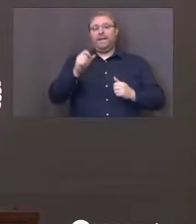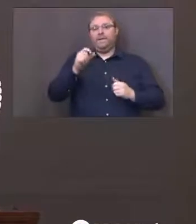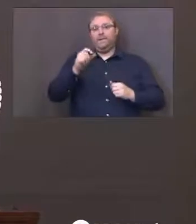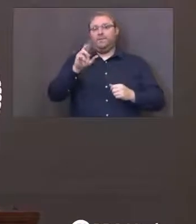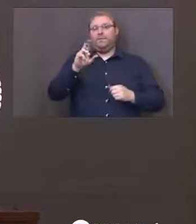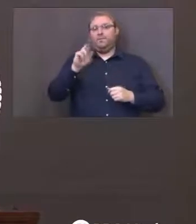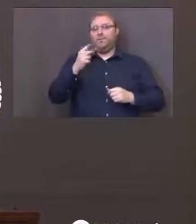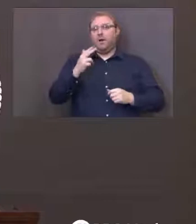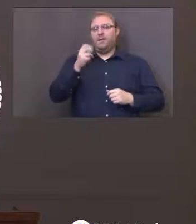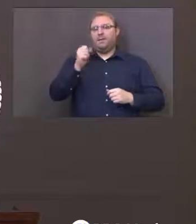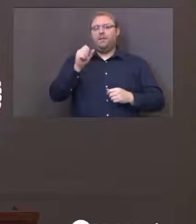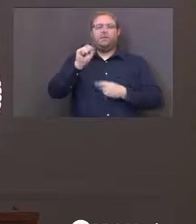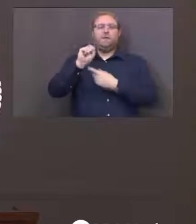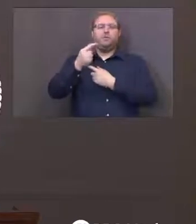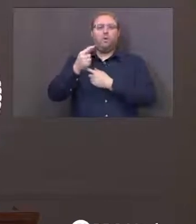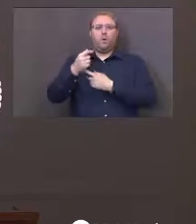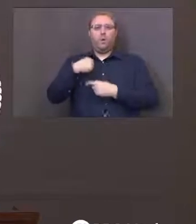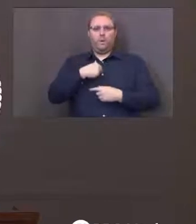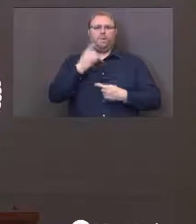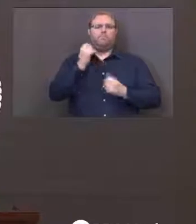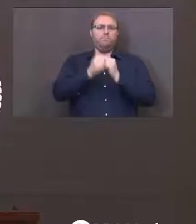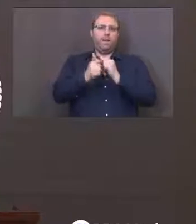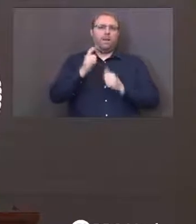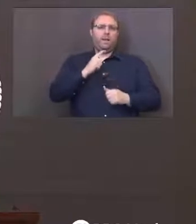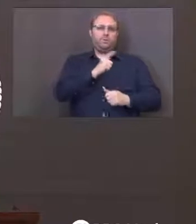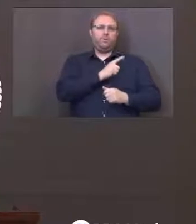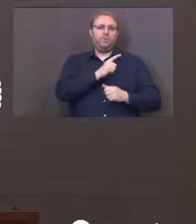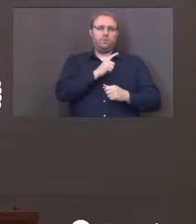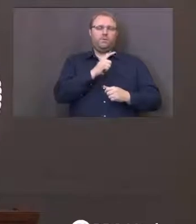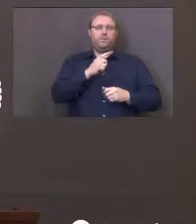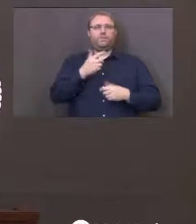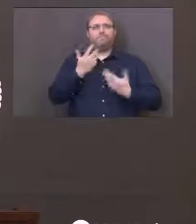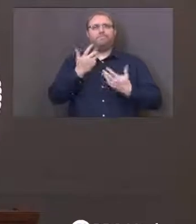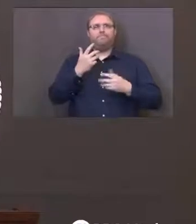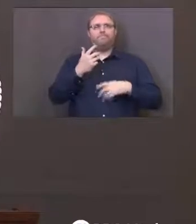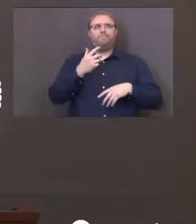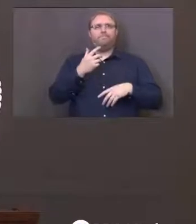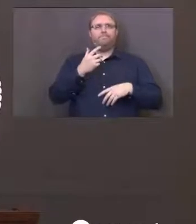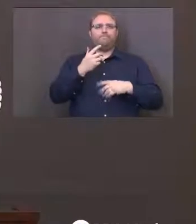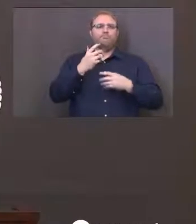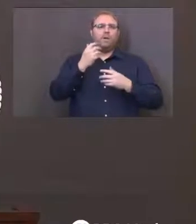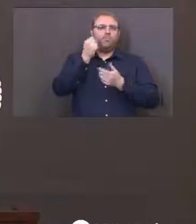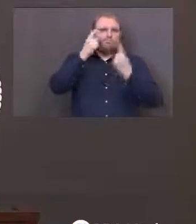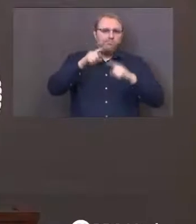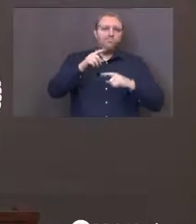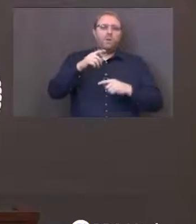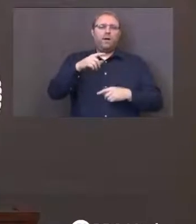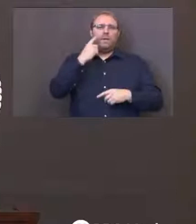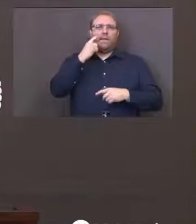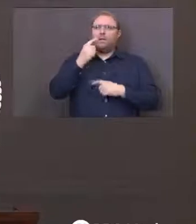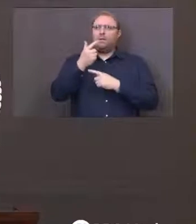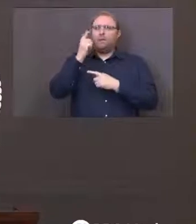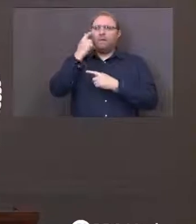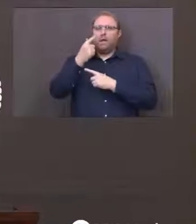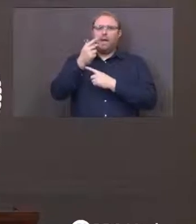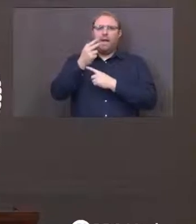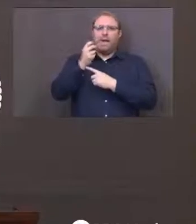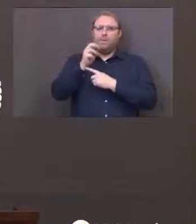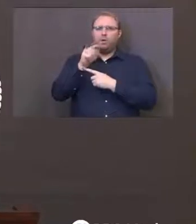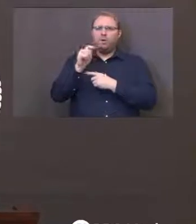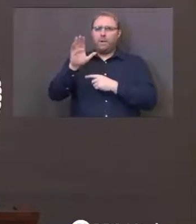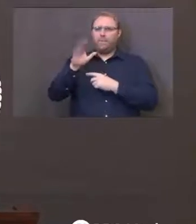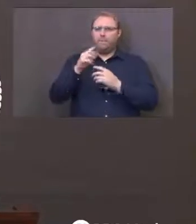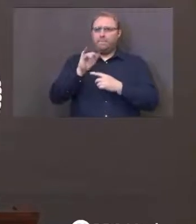passed a statutorial legislation in our first special session that gave some guidance. I think it was Senator Herbert's bill that actually said